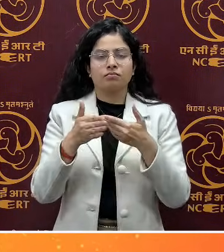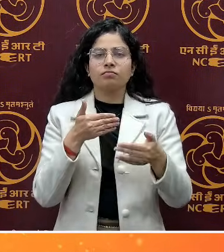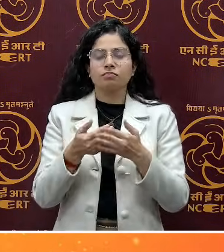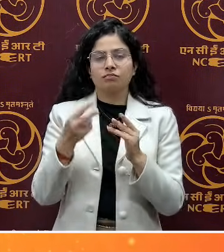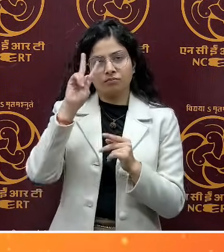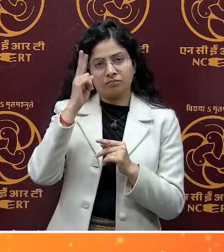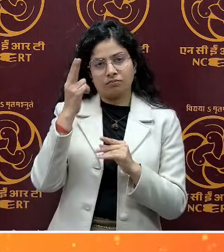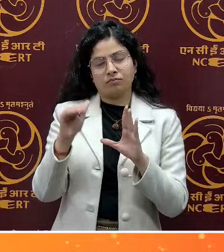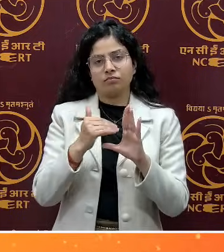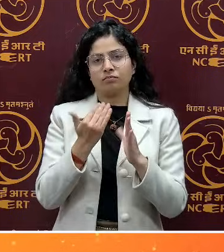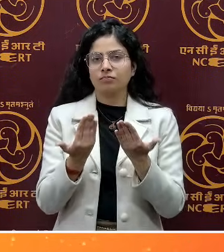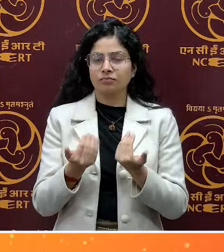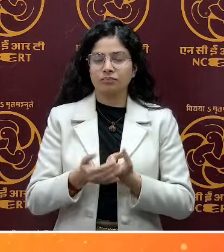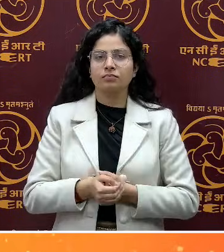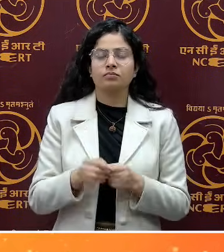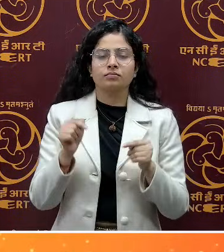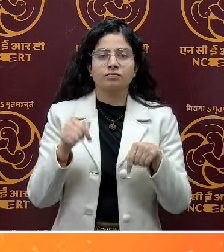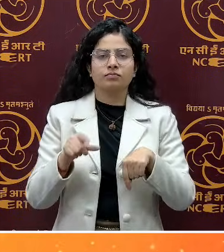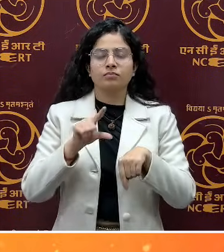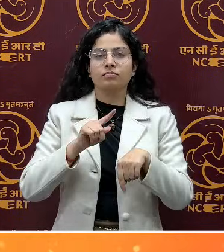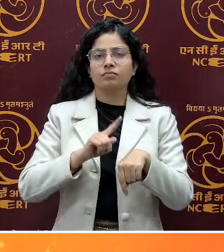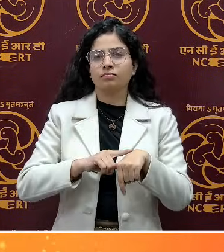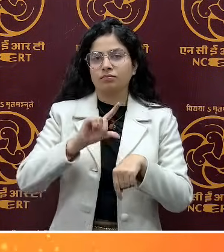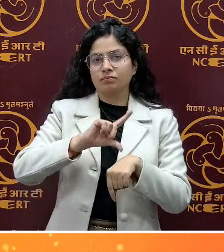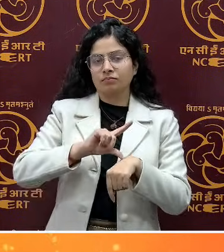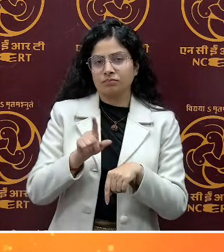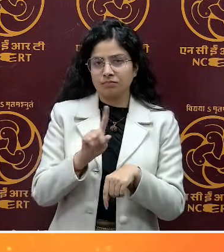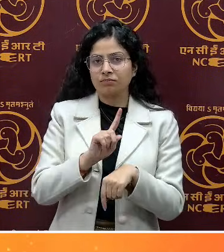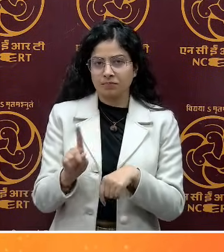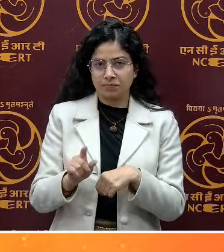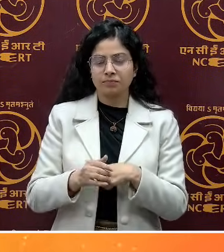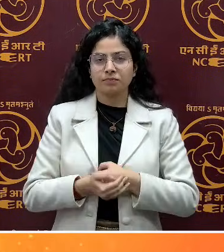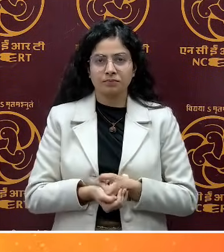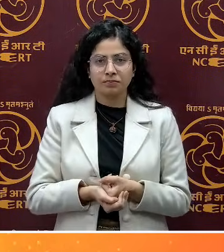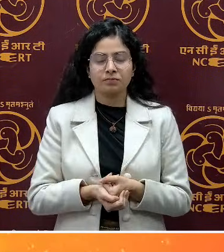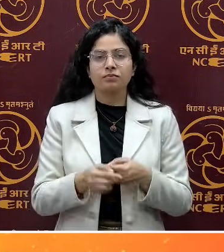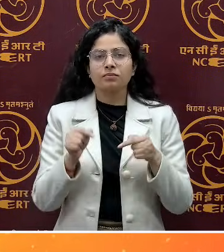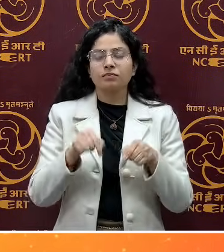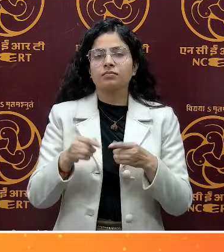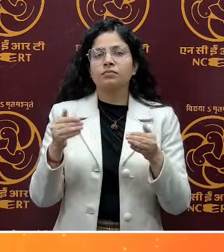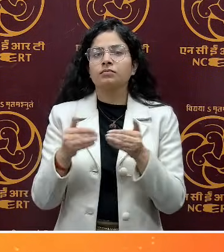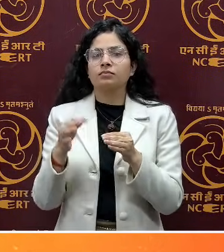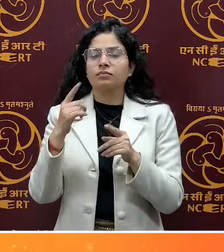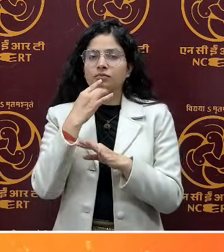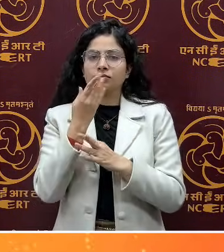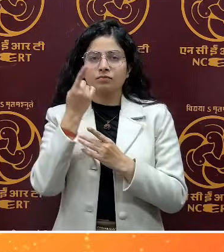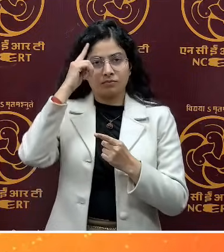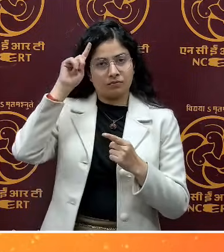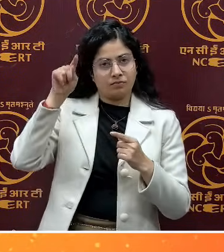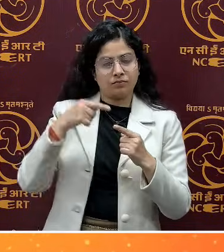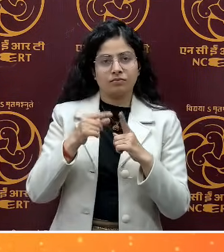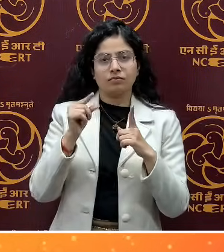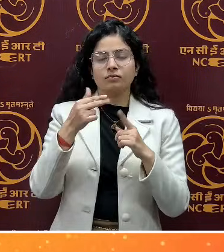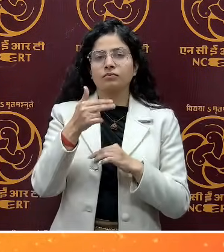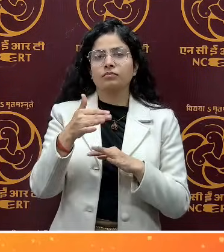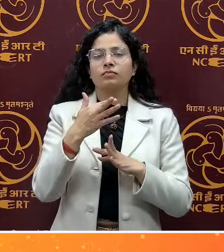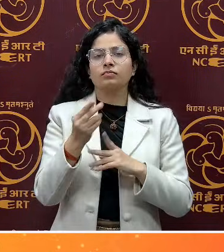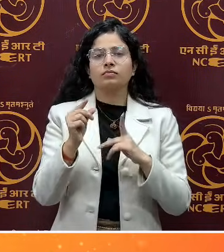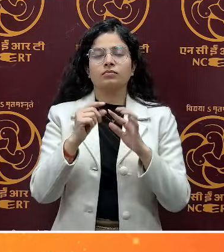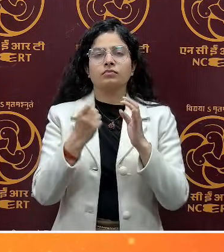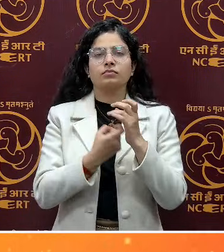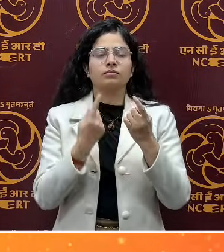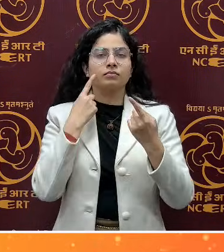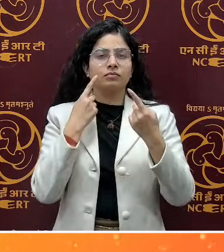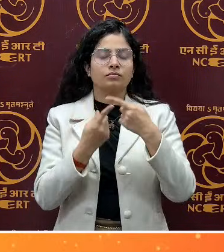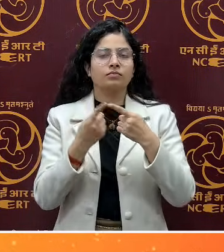and queries. Without any taking time, we are going to introduce you our expert Miss Priti Maan, joined